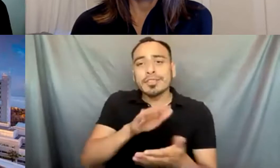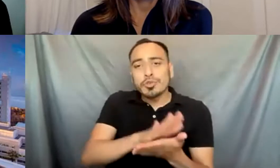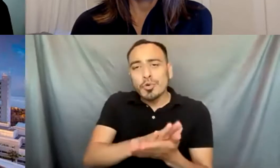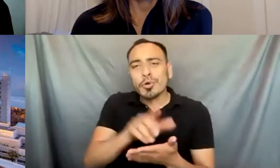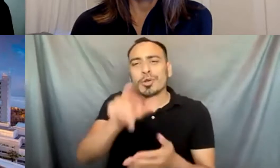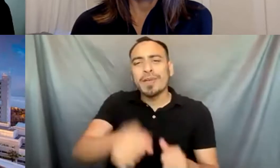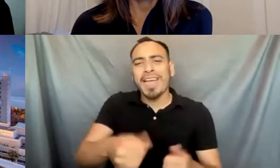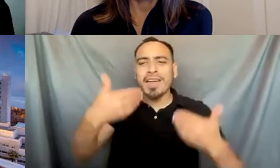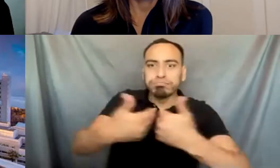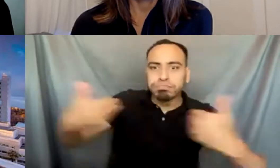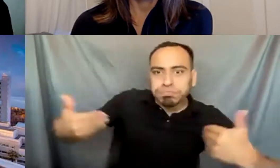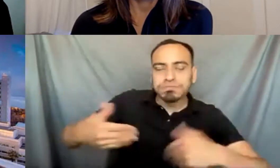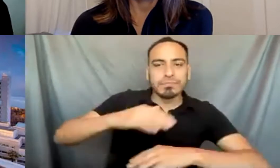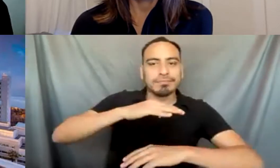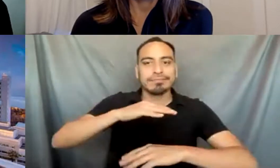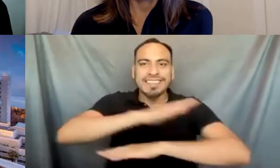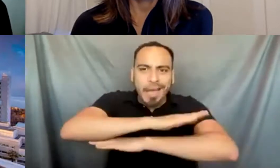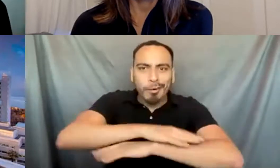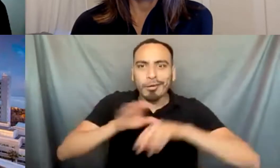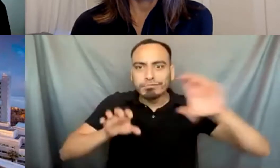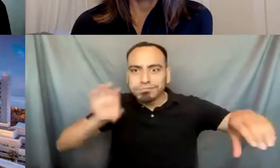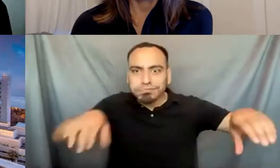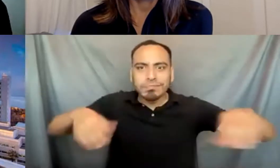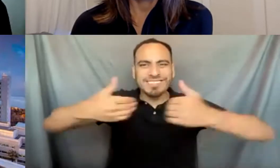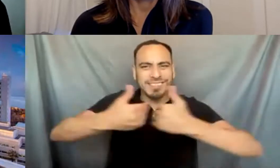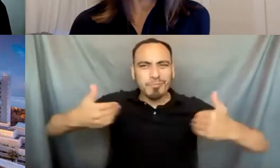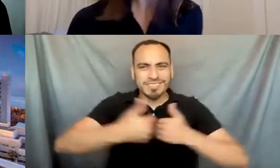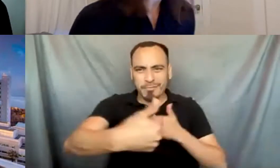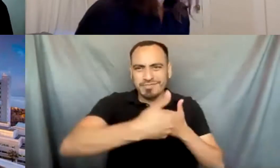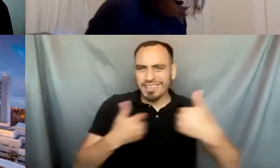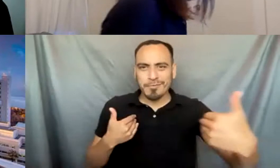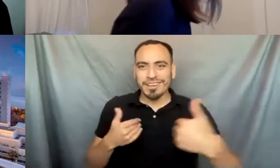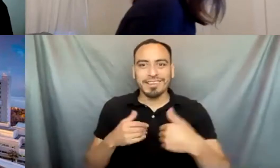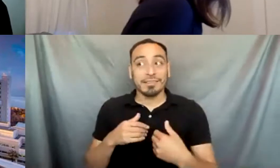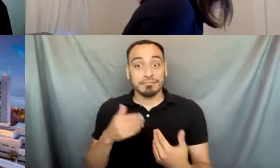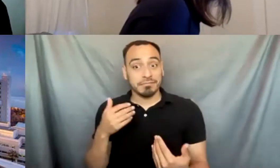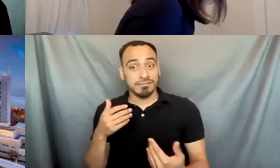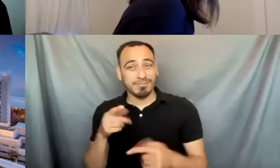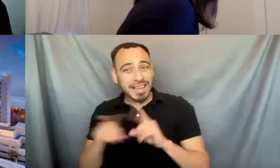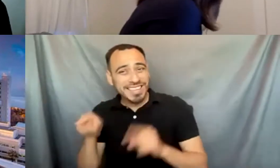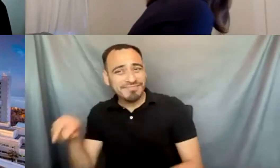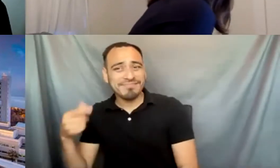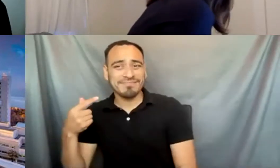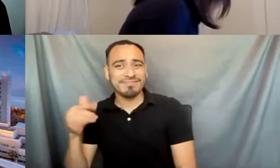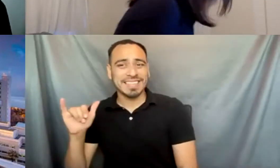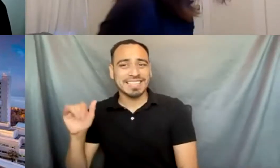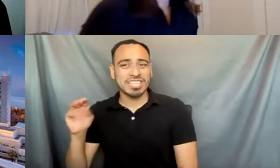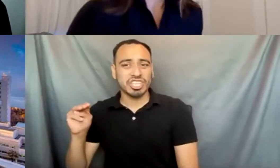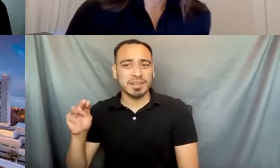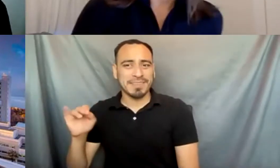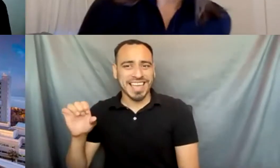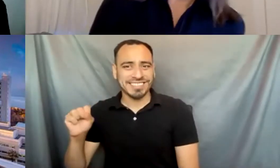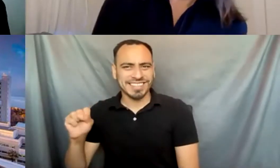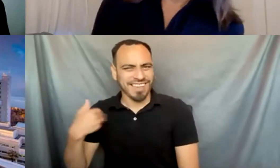keep everybody spaced apart a little bit better. And a gymnastics class, there might be some additional factors to